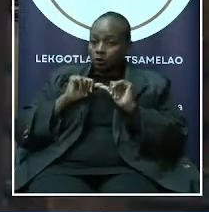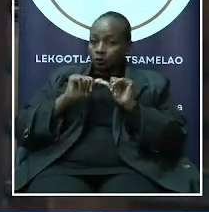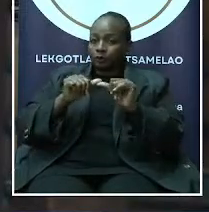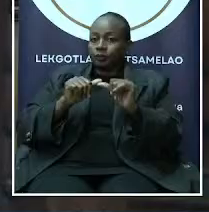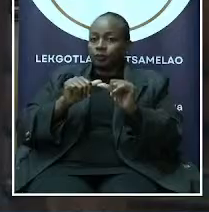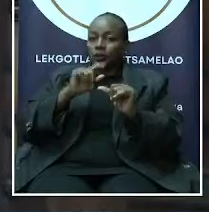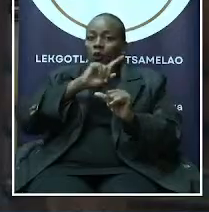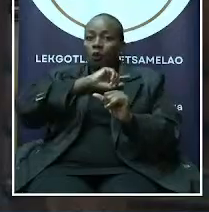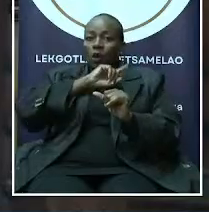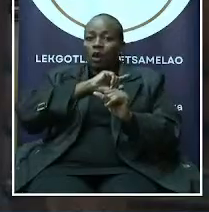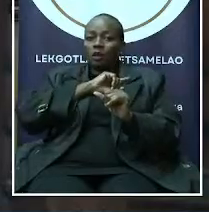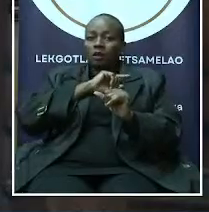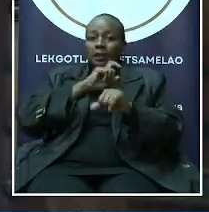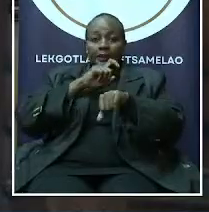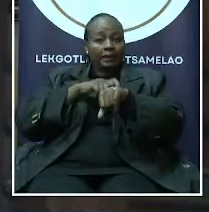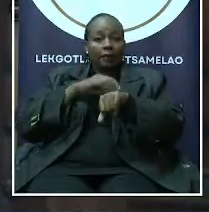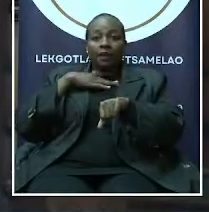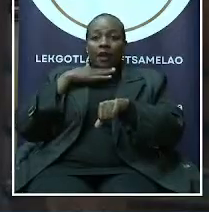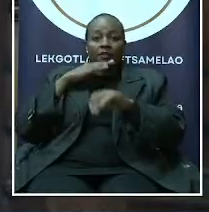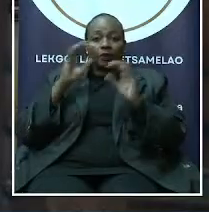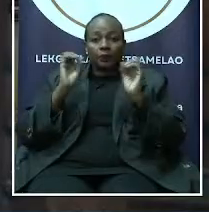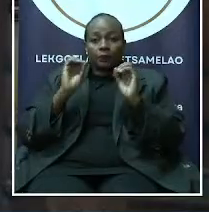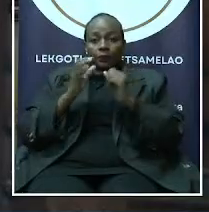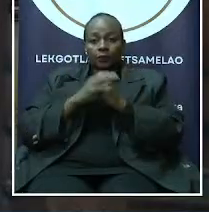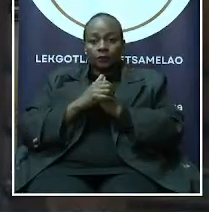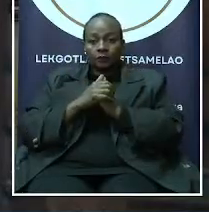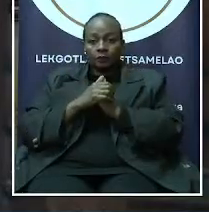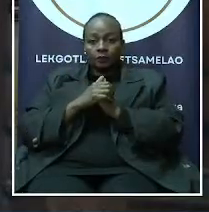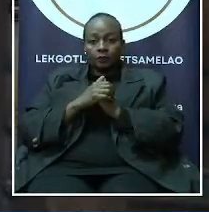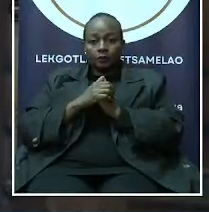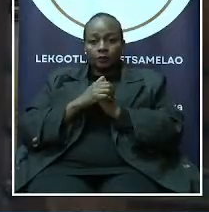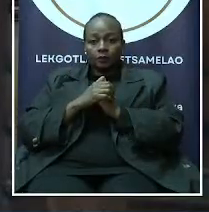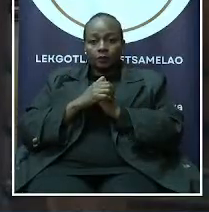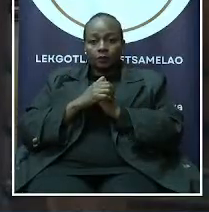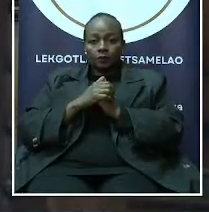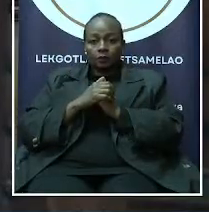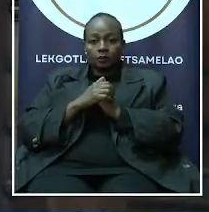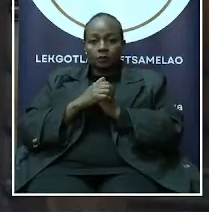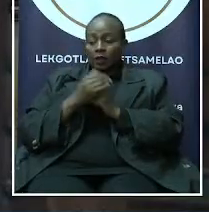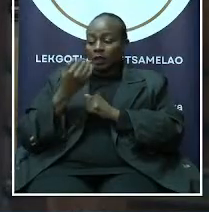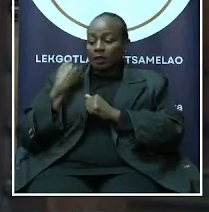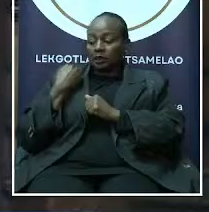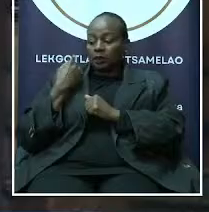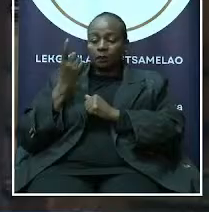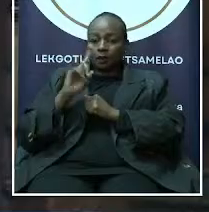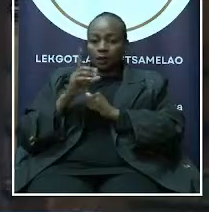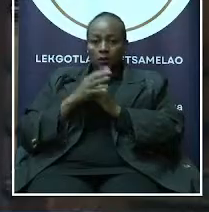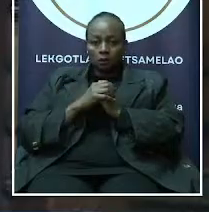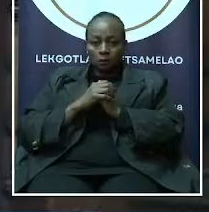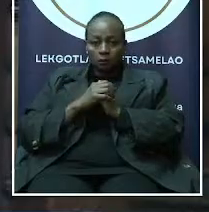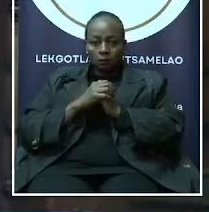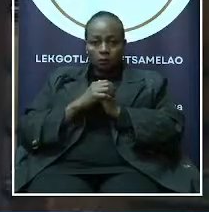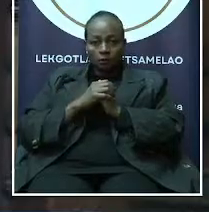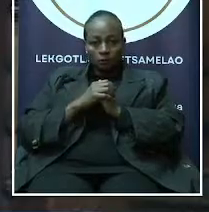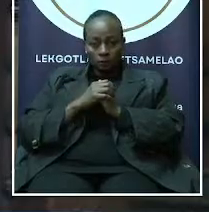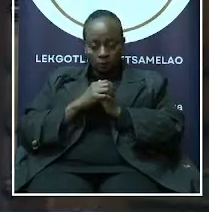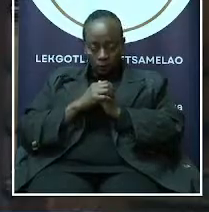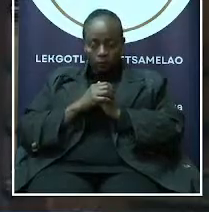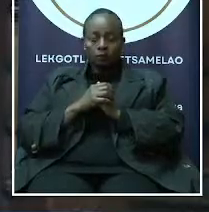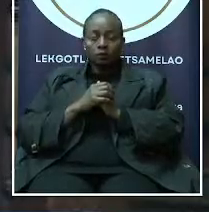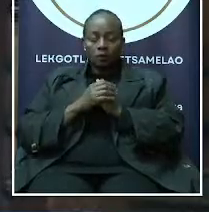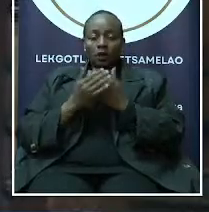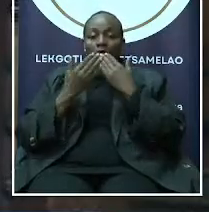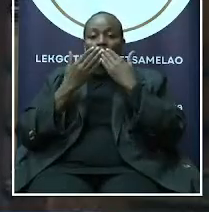because he is running out of time. We're already out of time. Please do not disturb him. Thank you. Thank you very